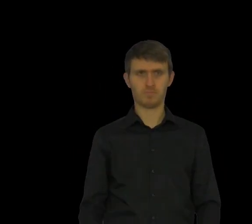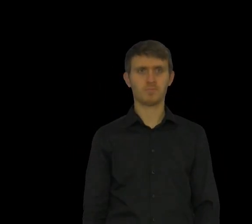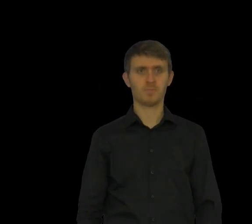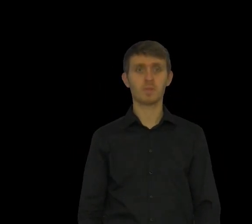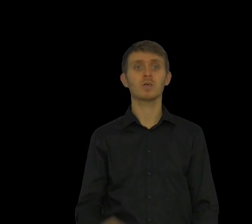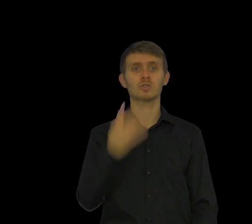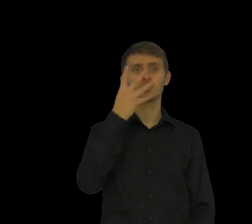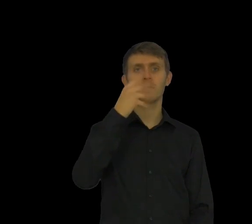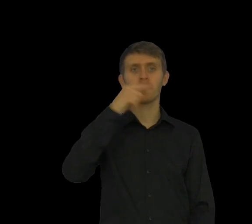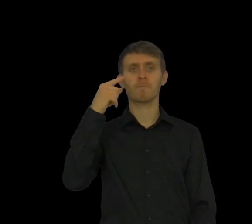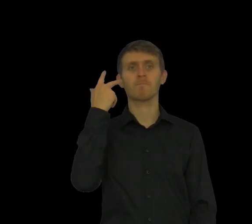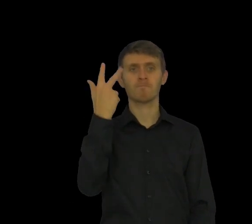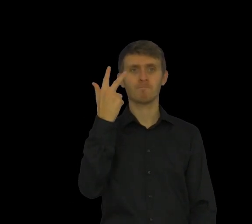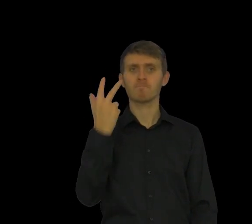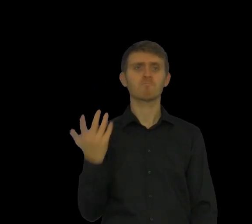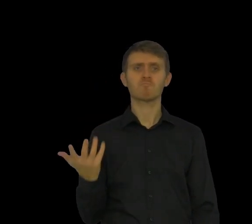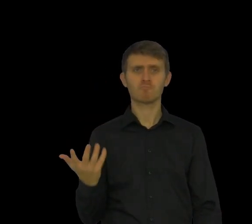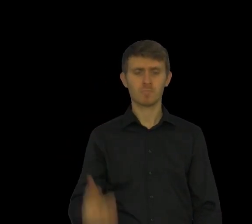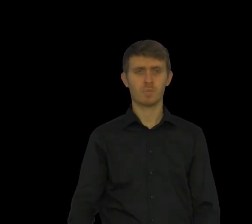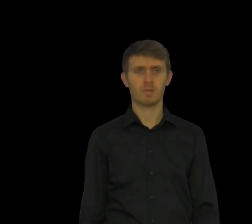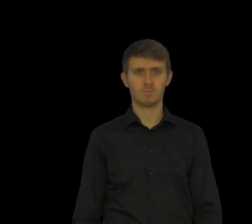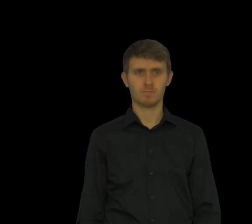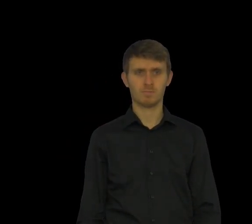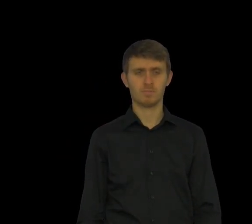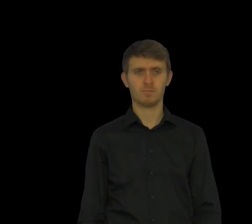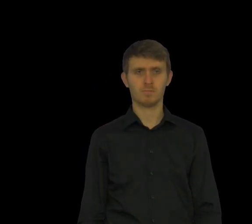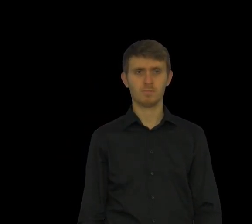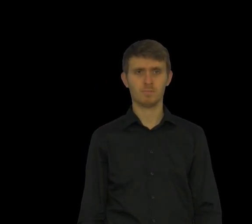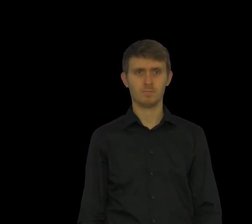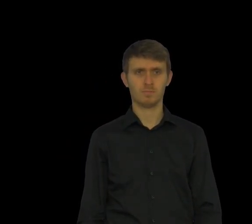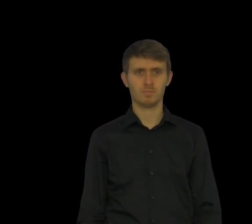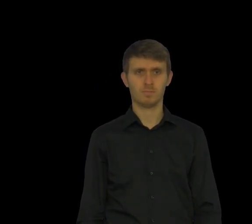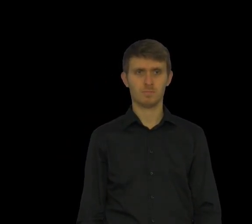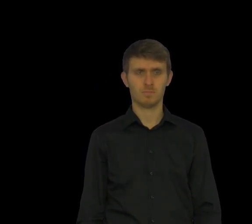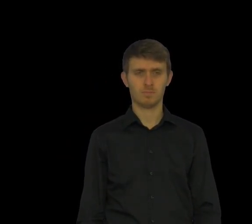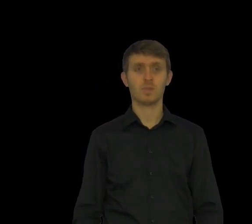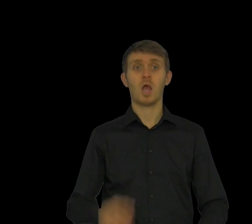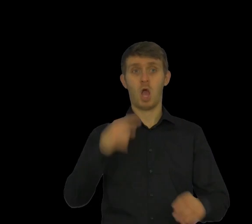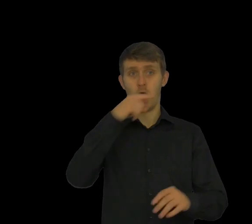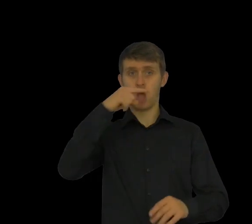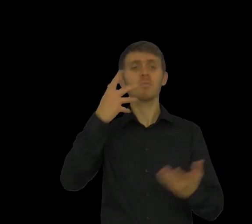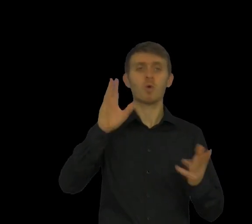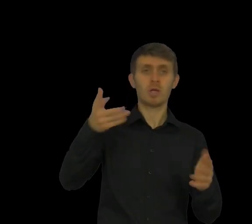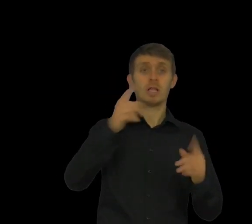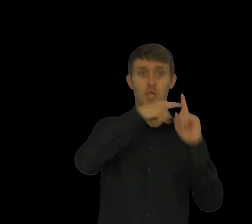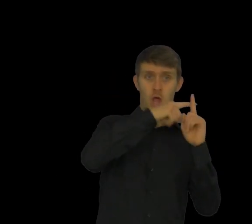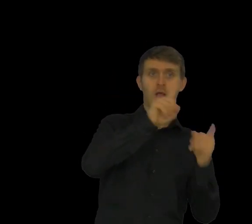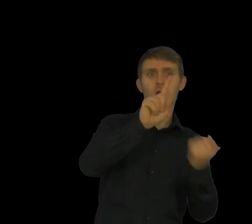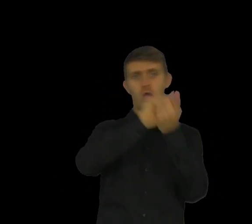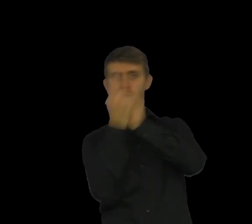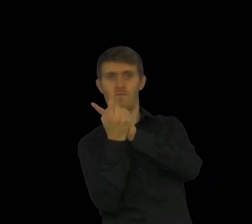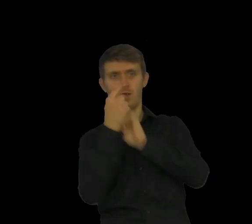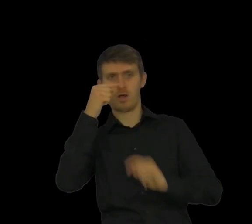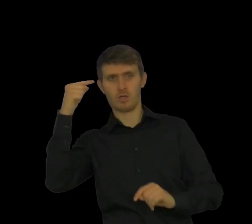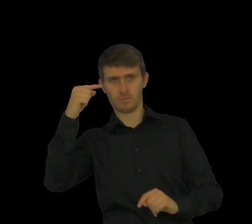is four minus 3 equal to subtraction